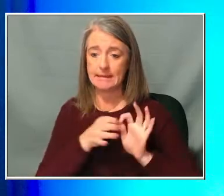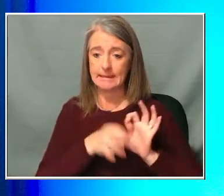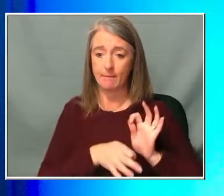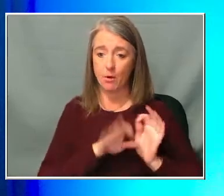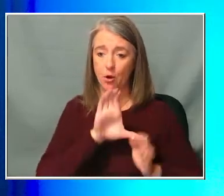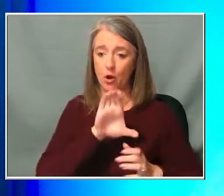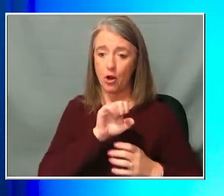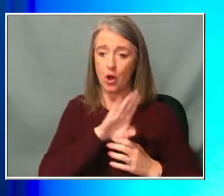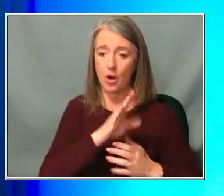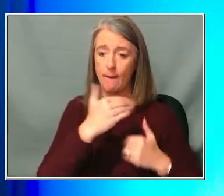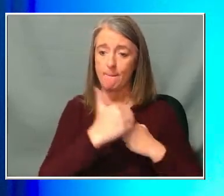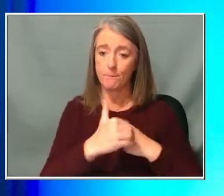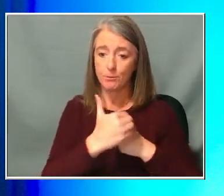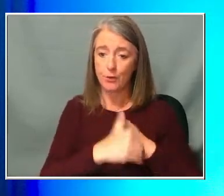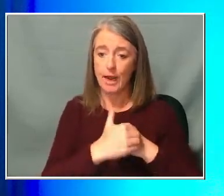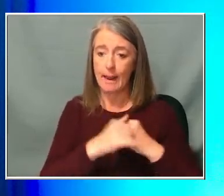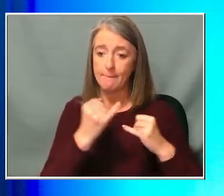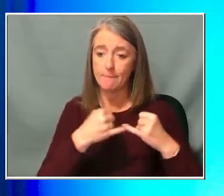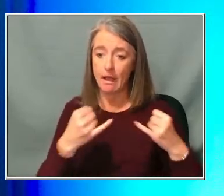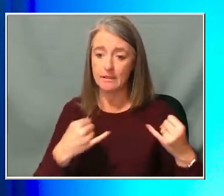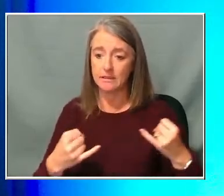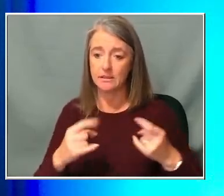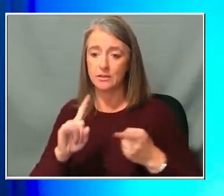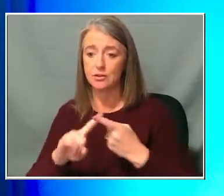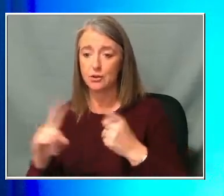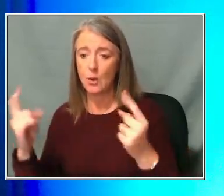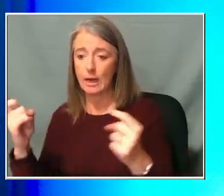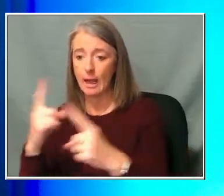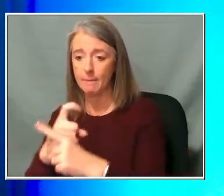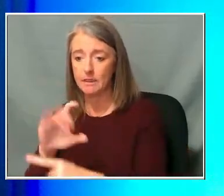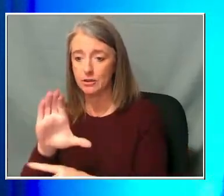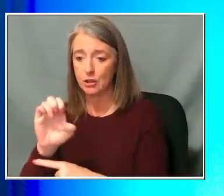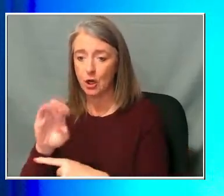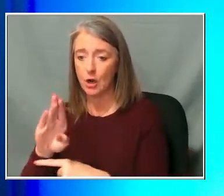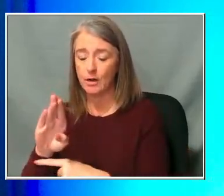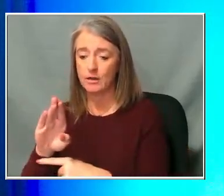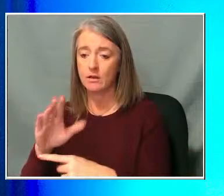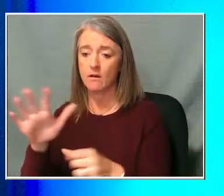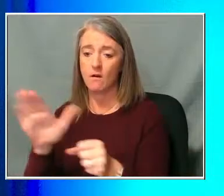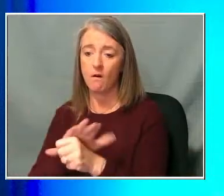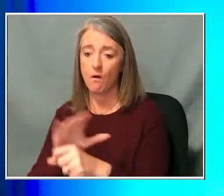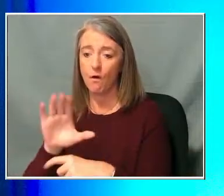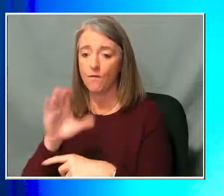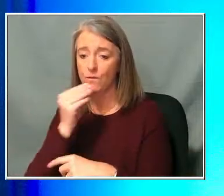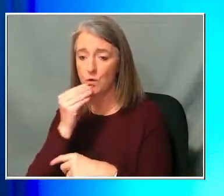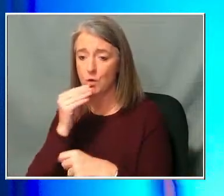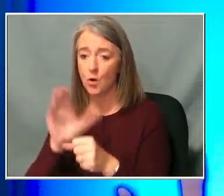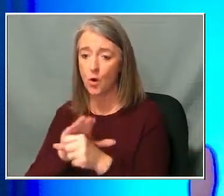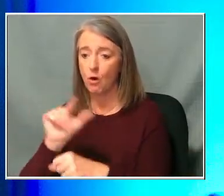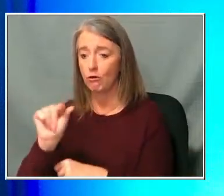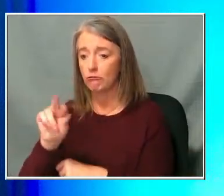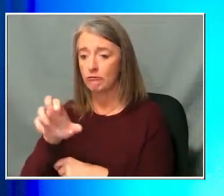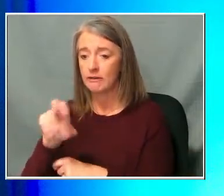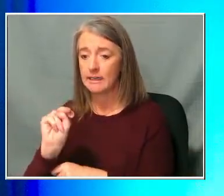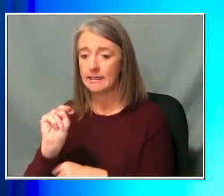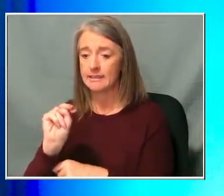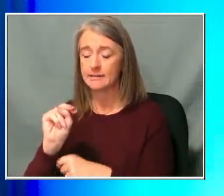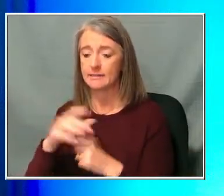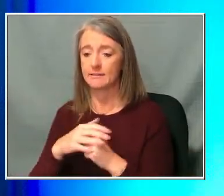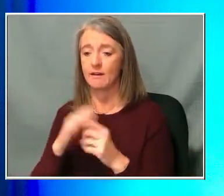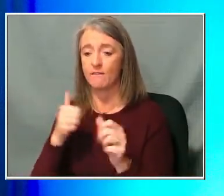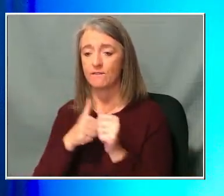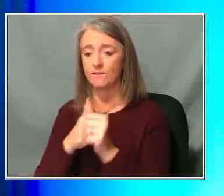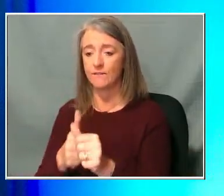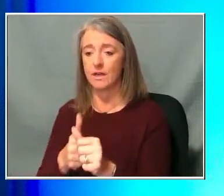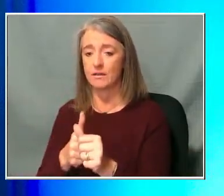like bread product, pasta, to a complex carb, you know, from whole food, whole grain, and follow me